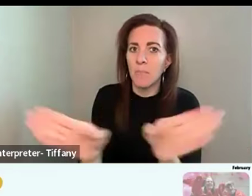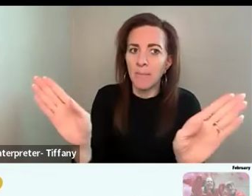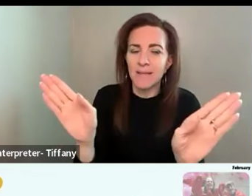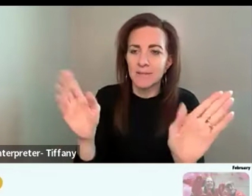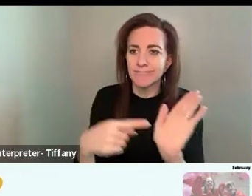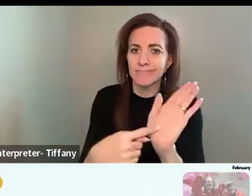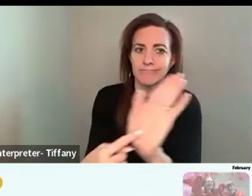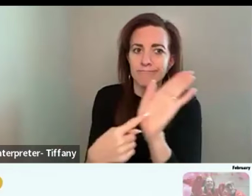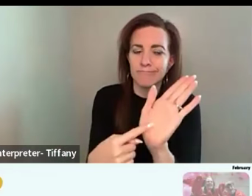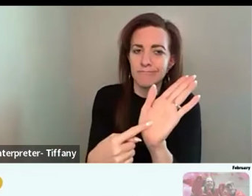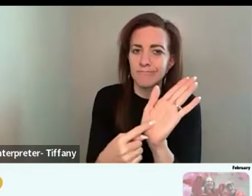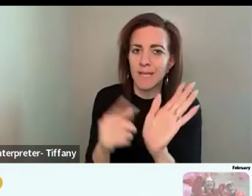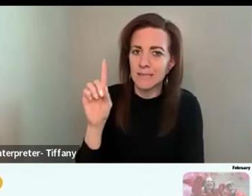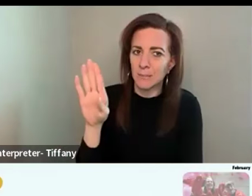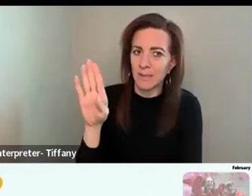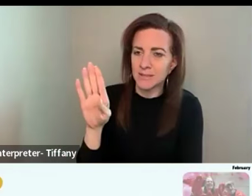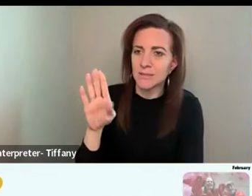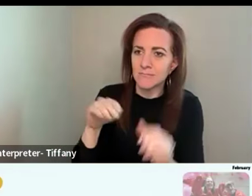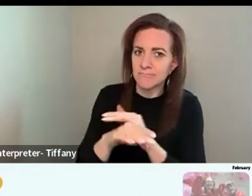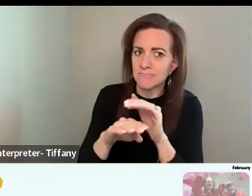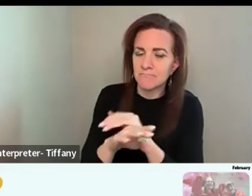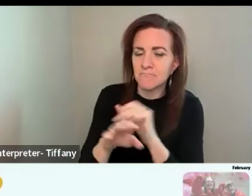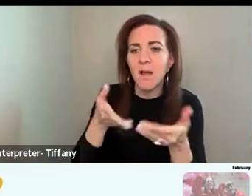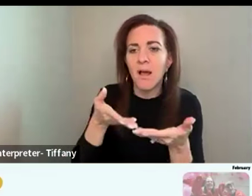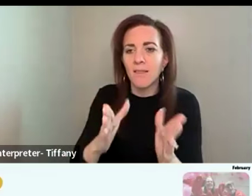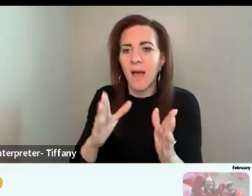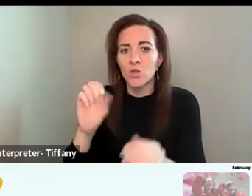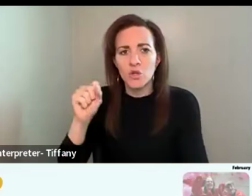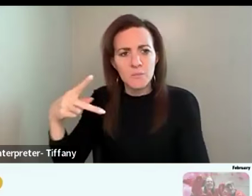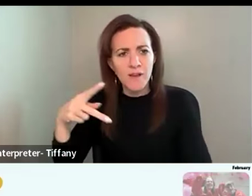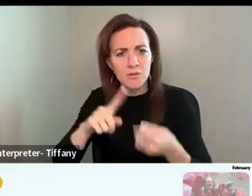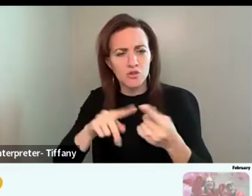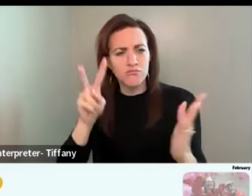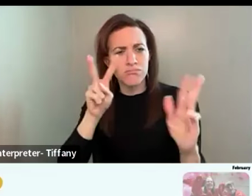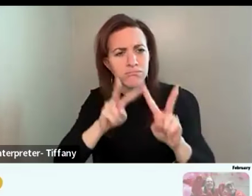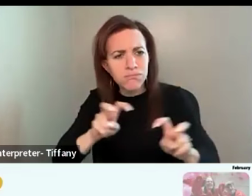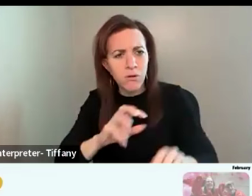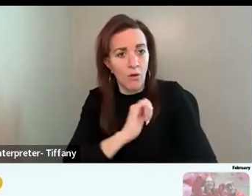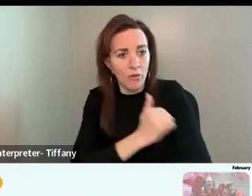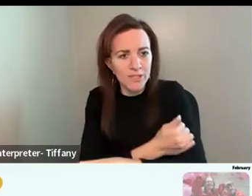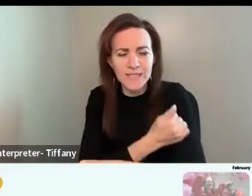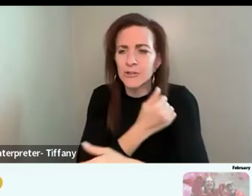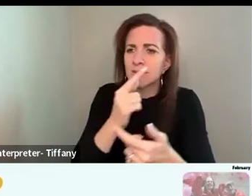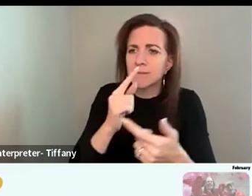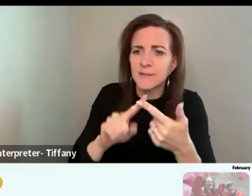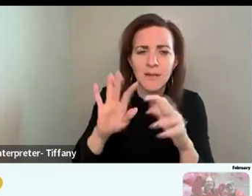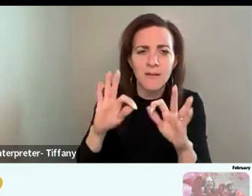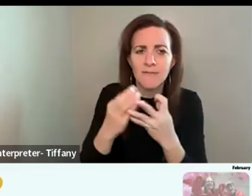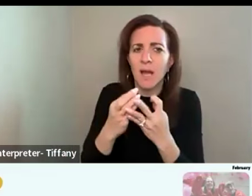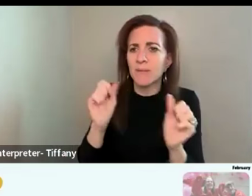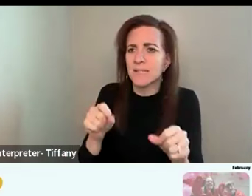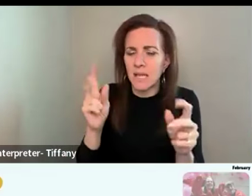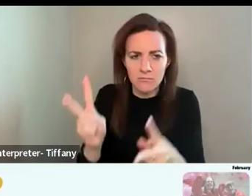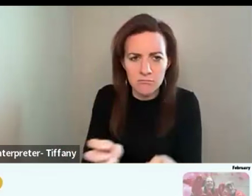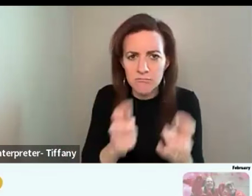me, database that would allow things like service providers to be able to look at their, authorizations and families to be able to pull